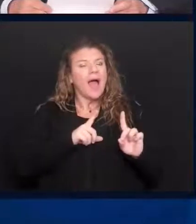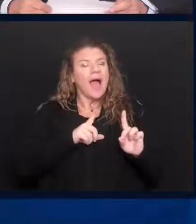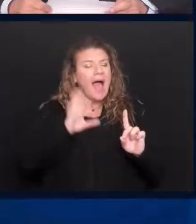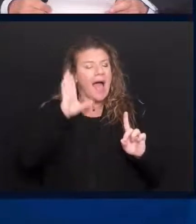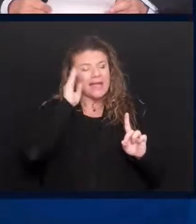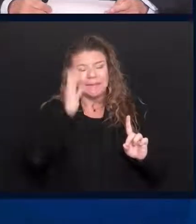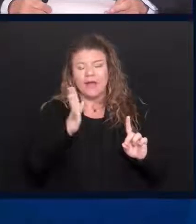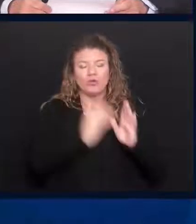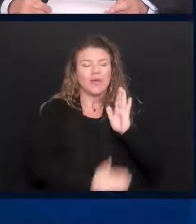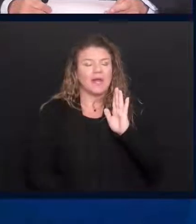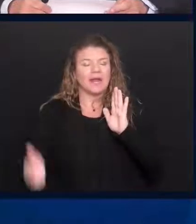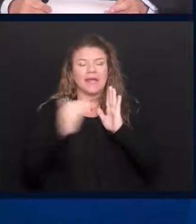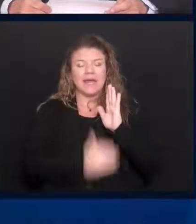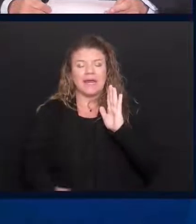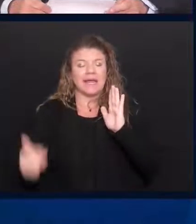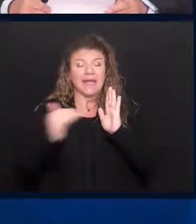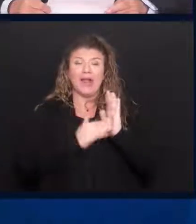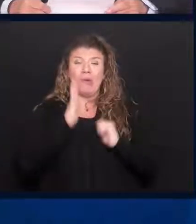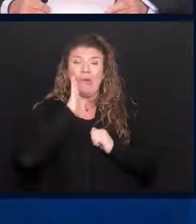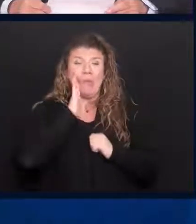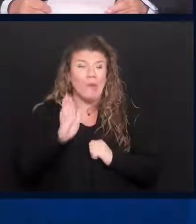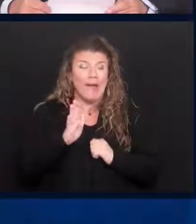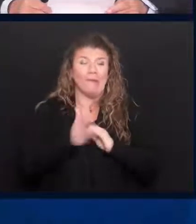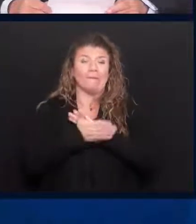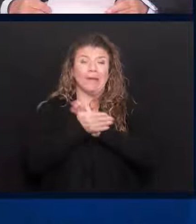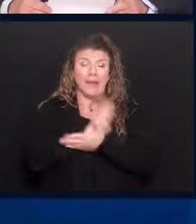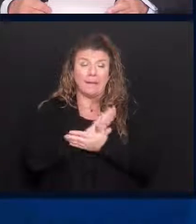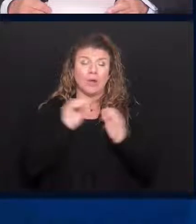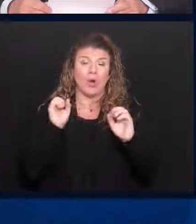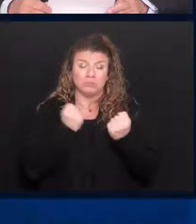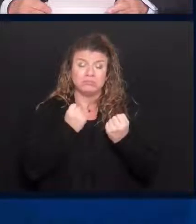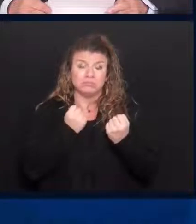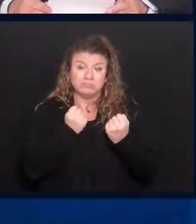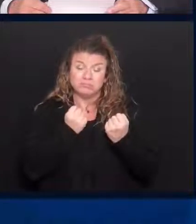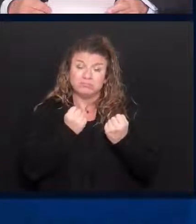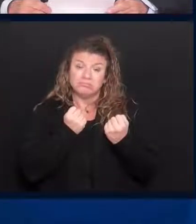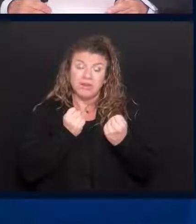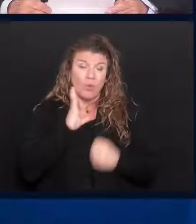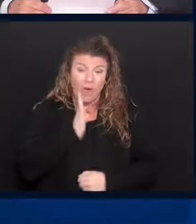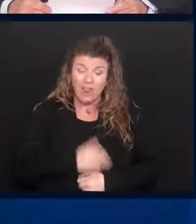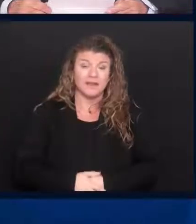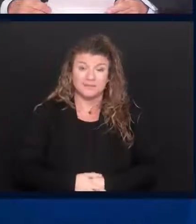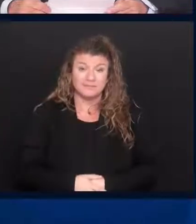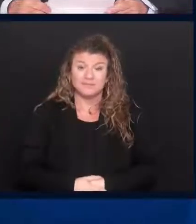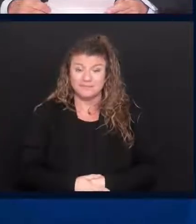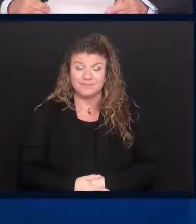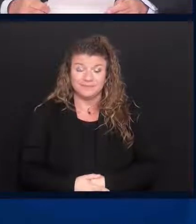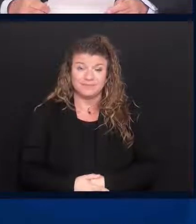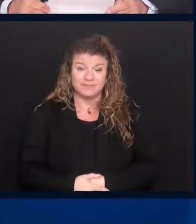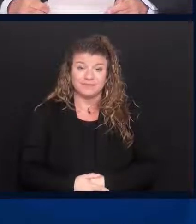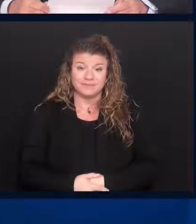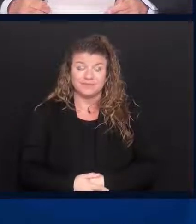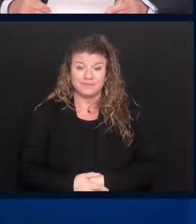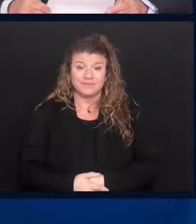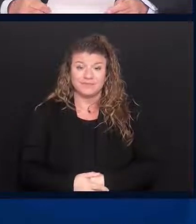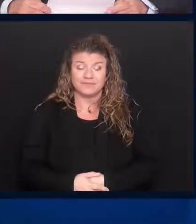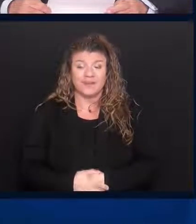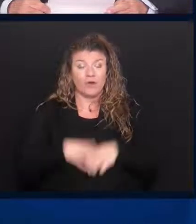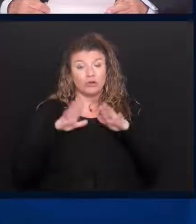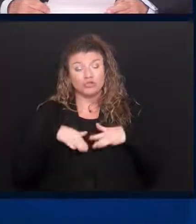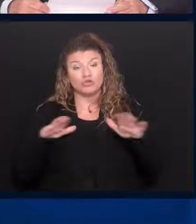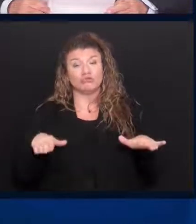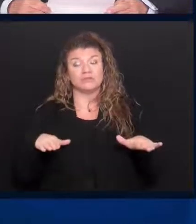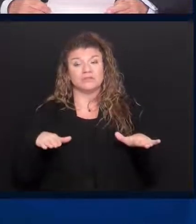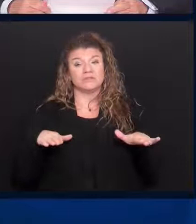telling everyone it's going to get cold. It's going to absolutely get cold. And so for our